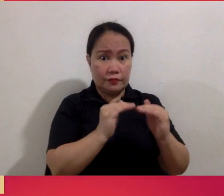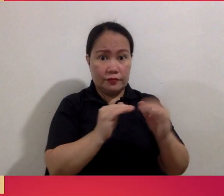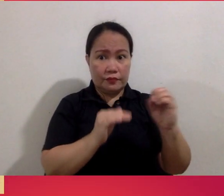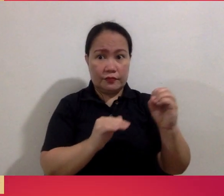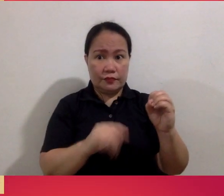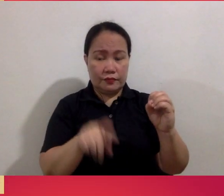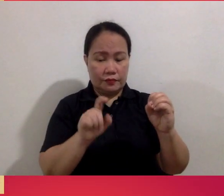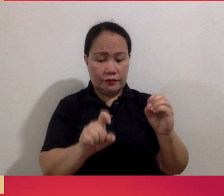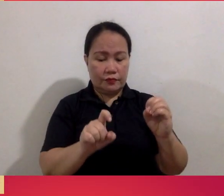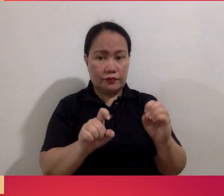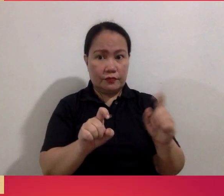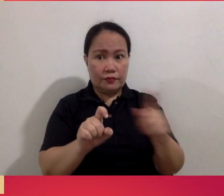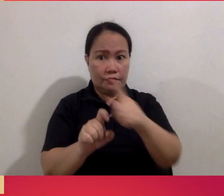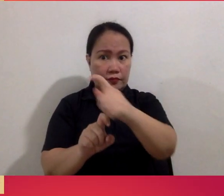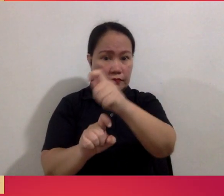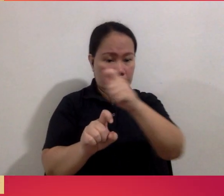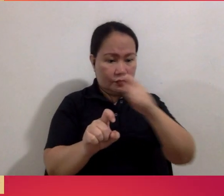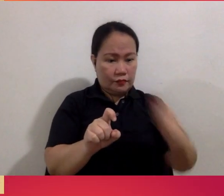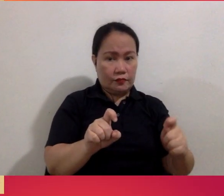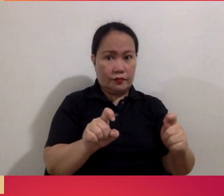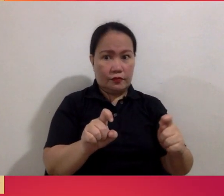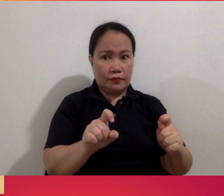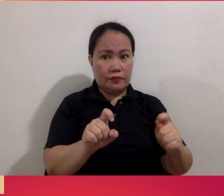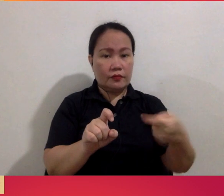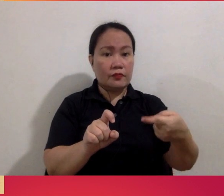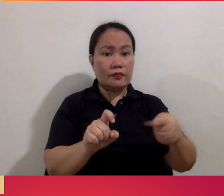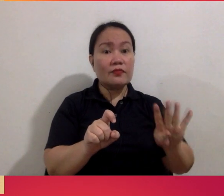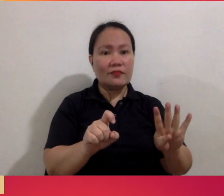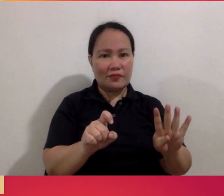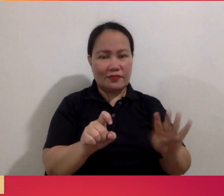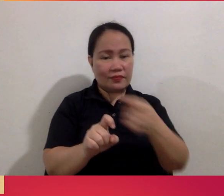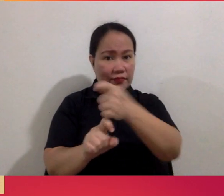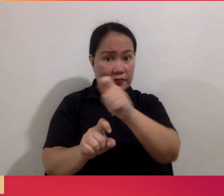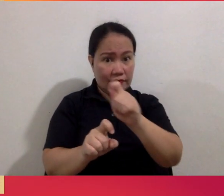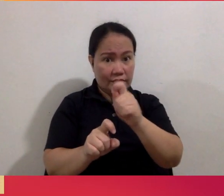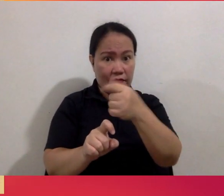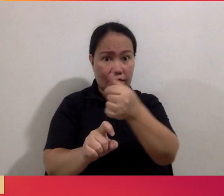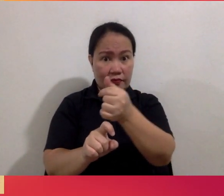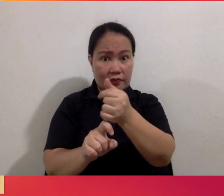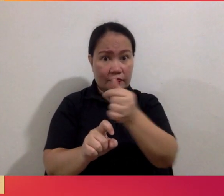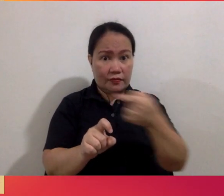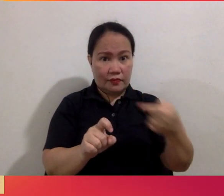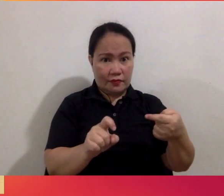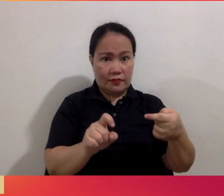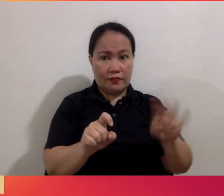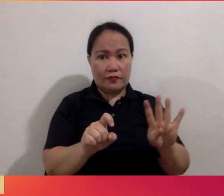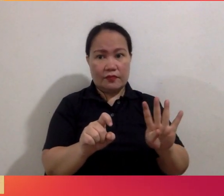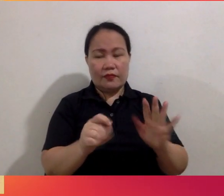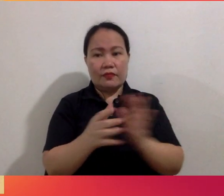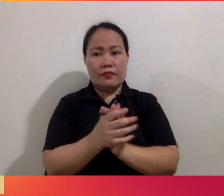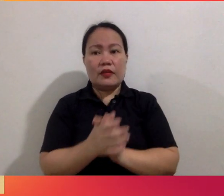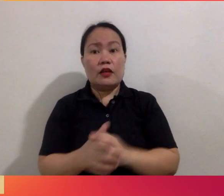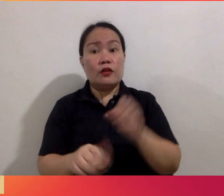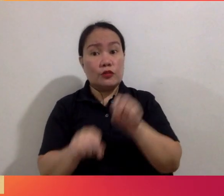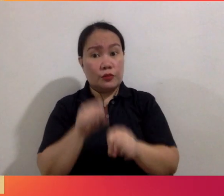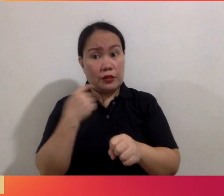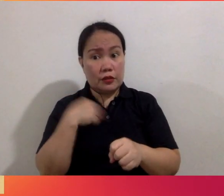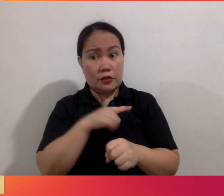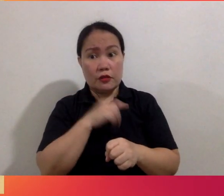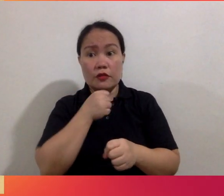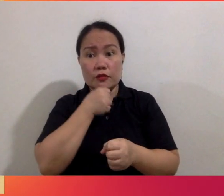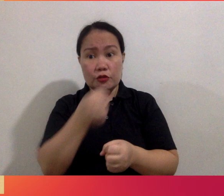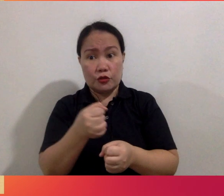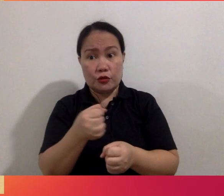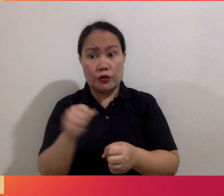to 0. Lipat si 4 sa right side and that is negative 4. So, para sure tayo na